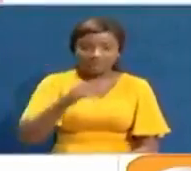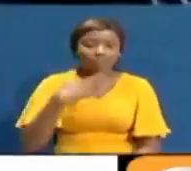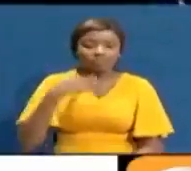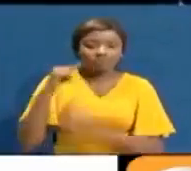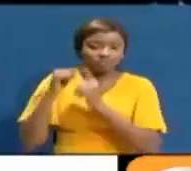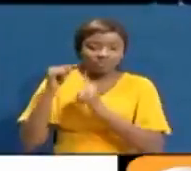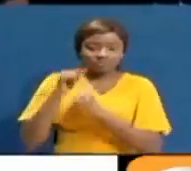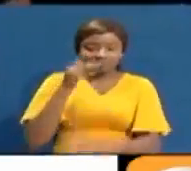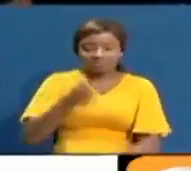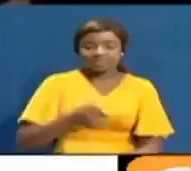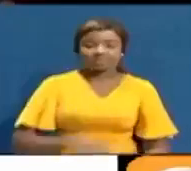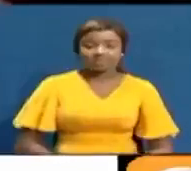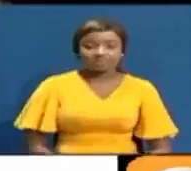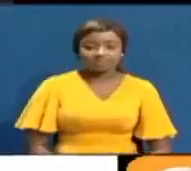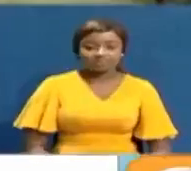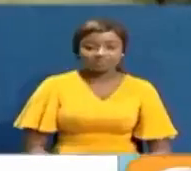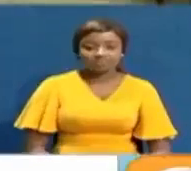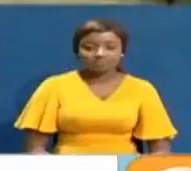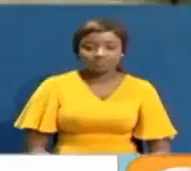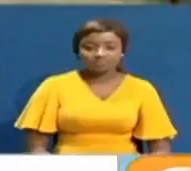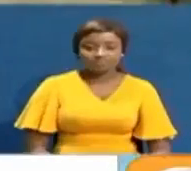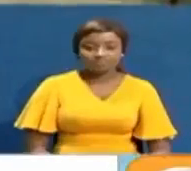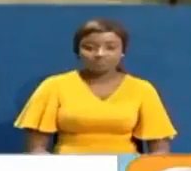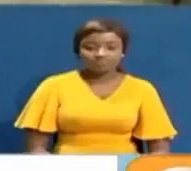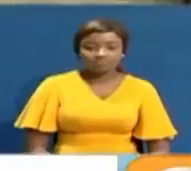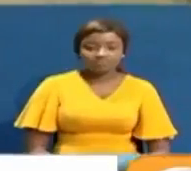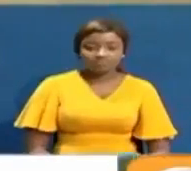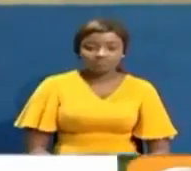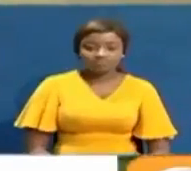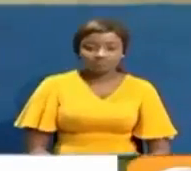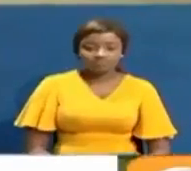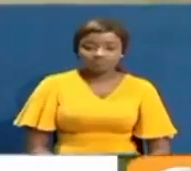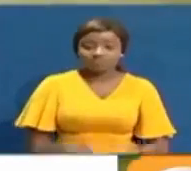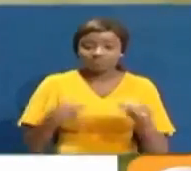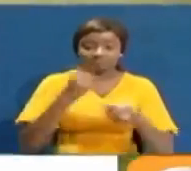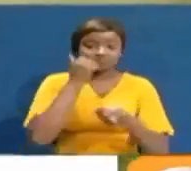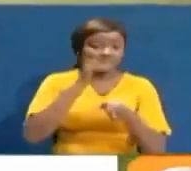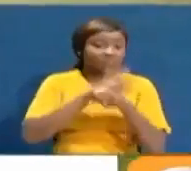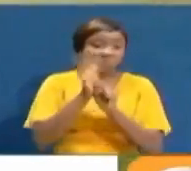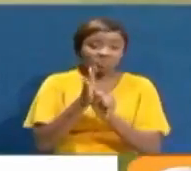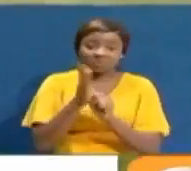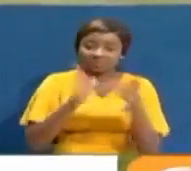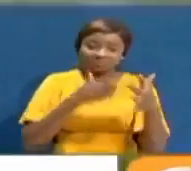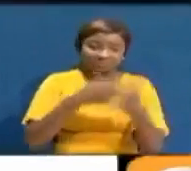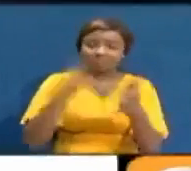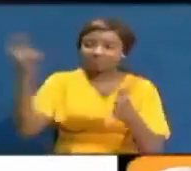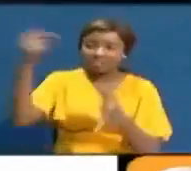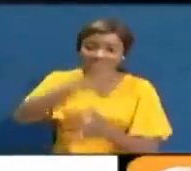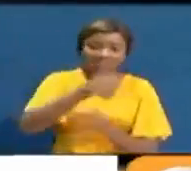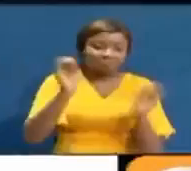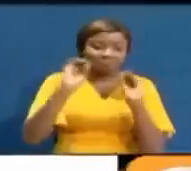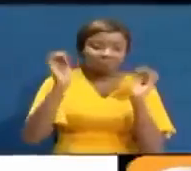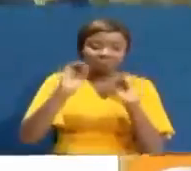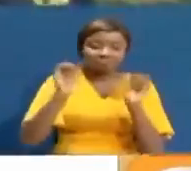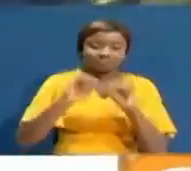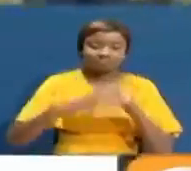their aerial expeditions. This time round, the COVID-19 pandemic has disrupted global